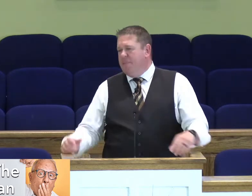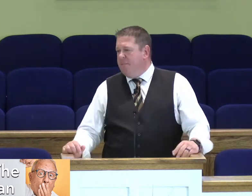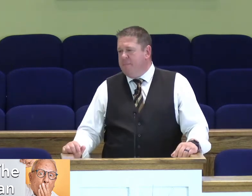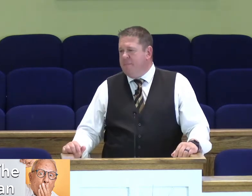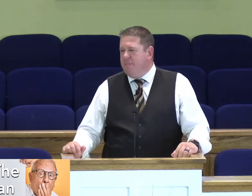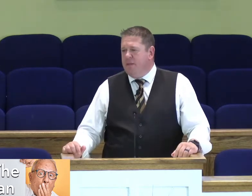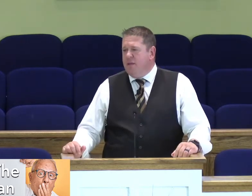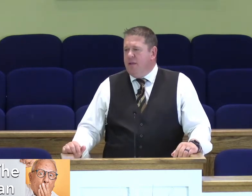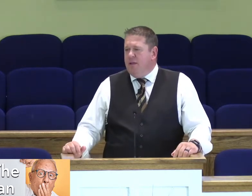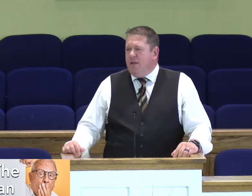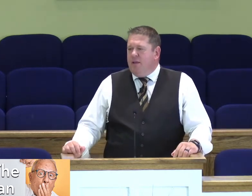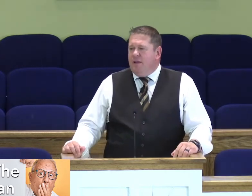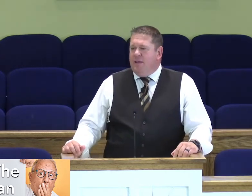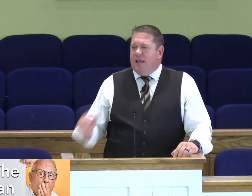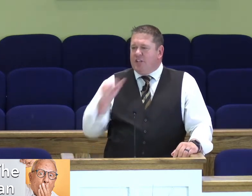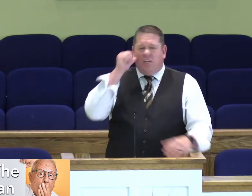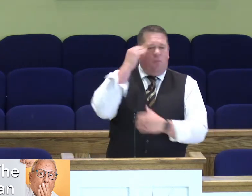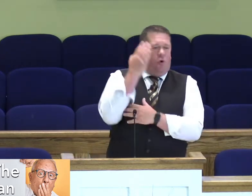the time.